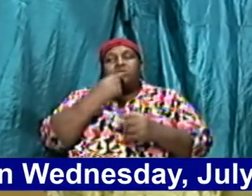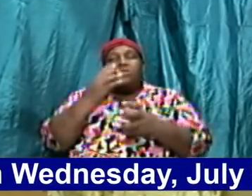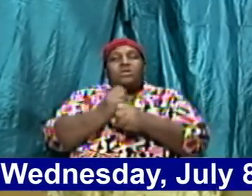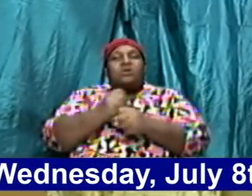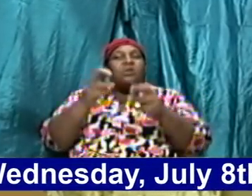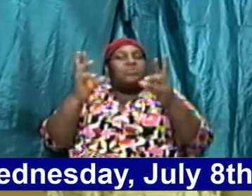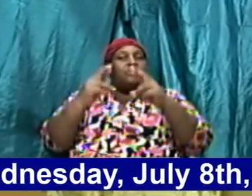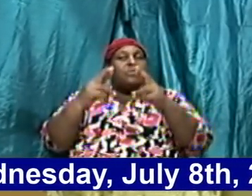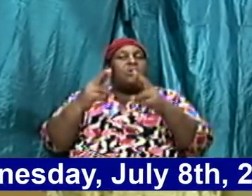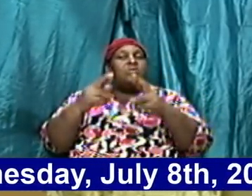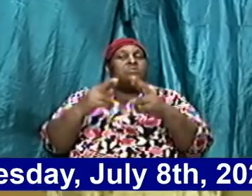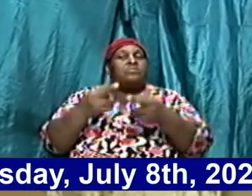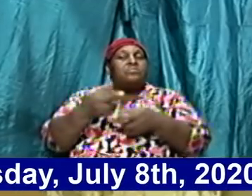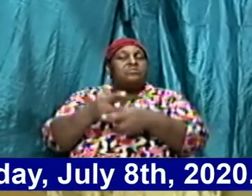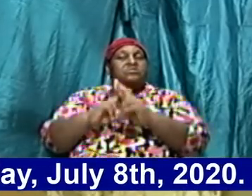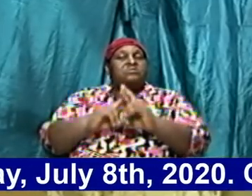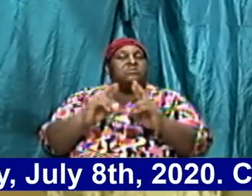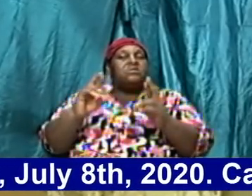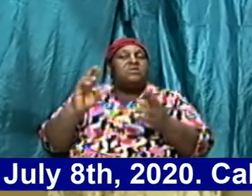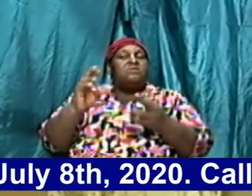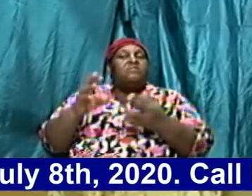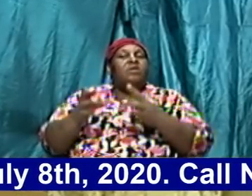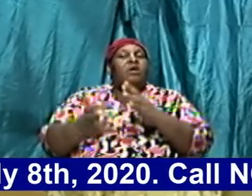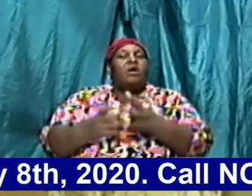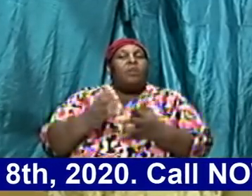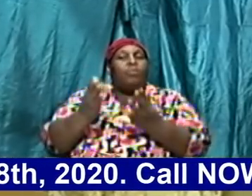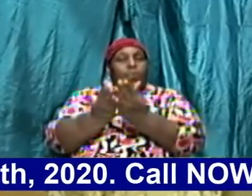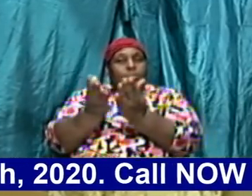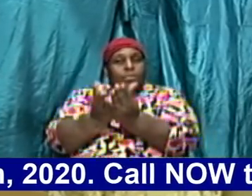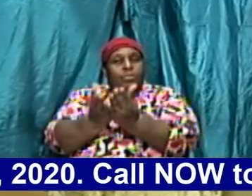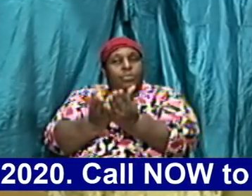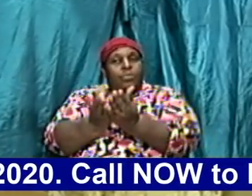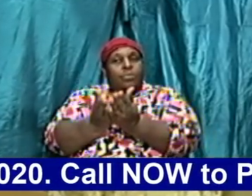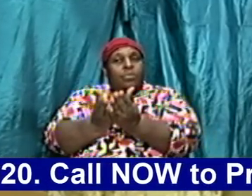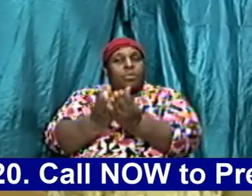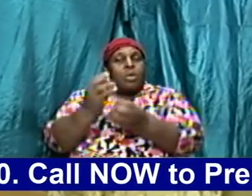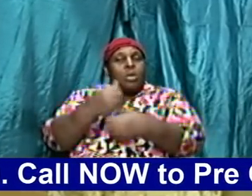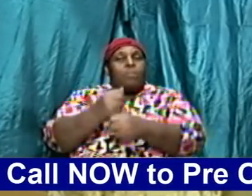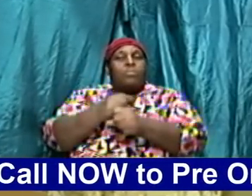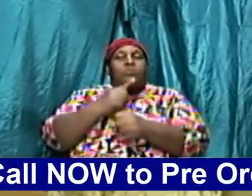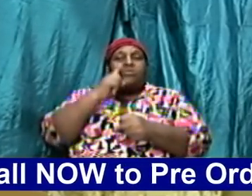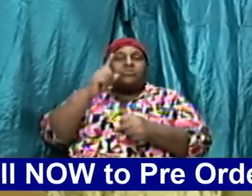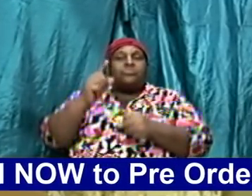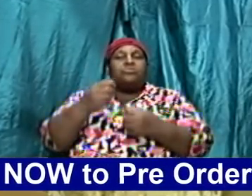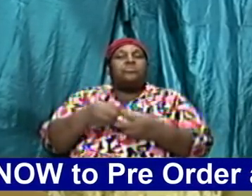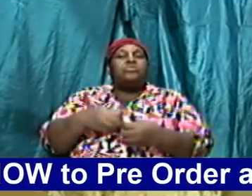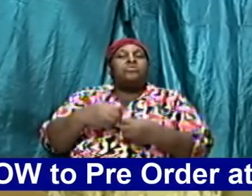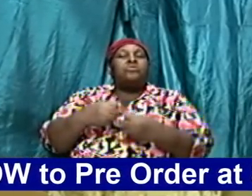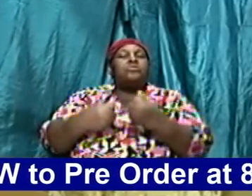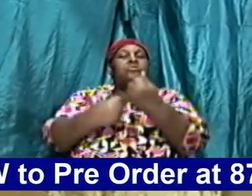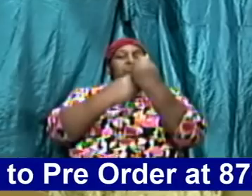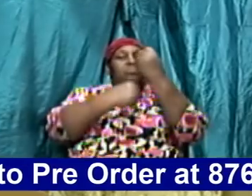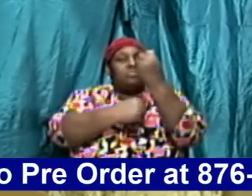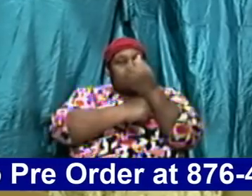an exciting read. Amen. And we want to ensure that we support the kingdom of God and the things of